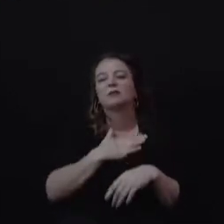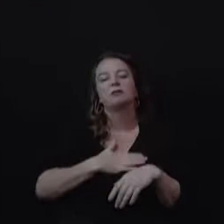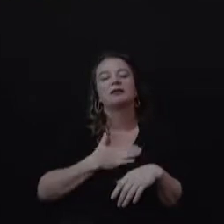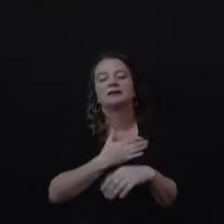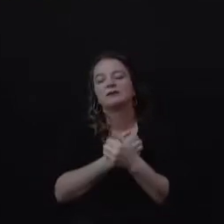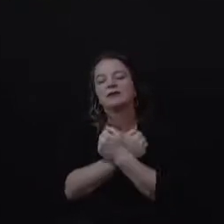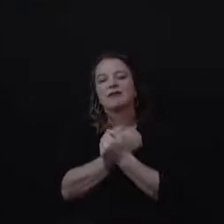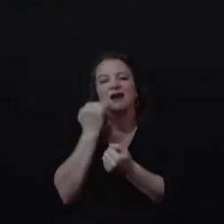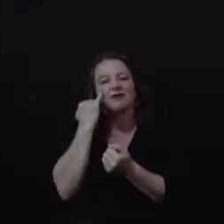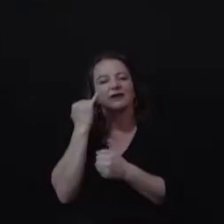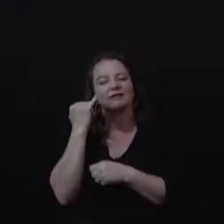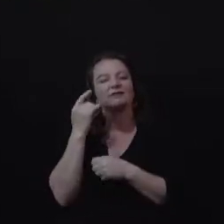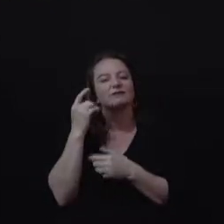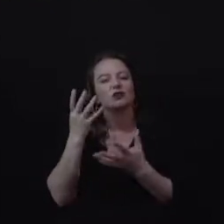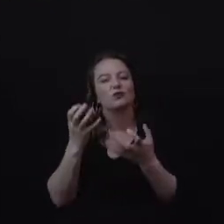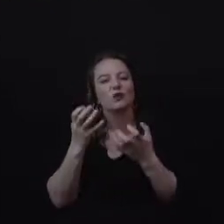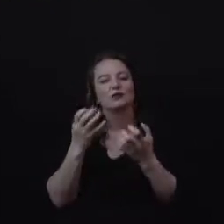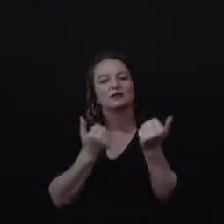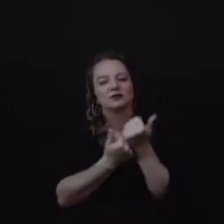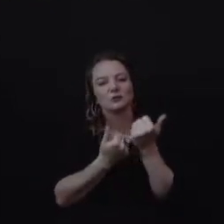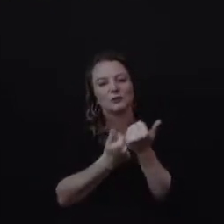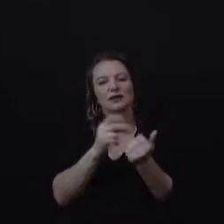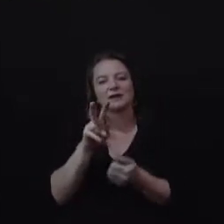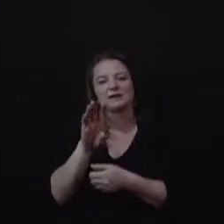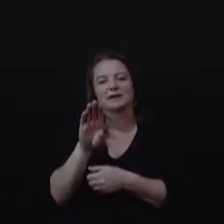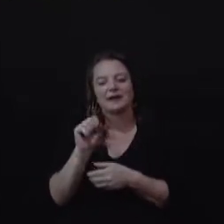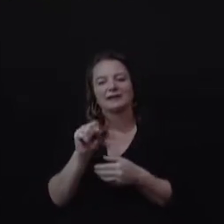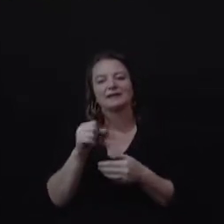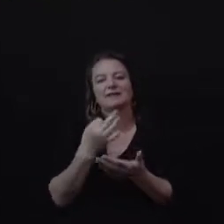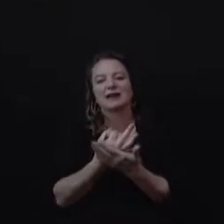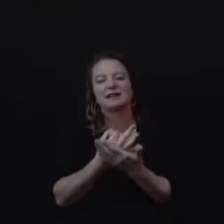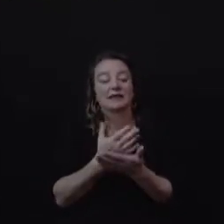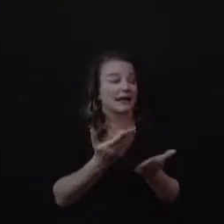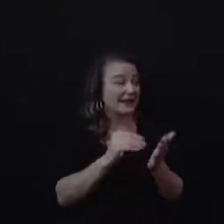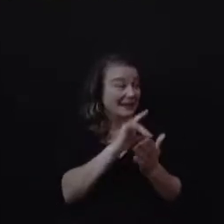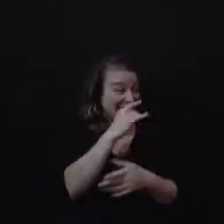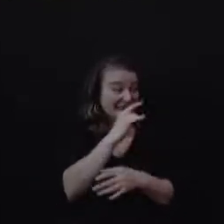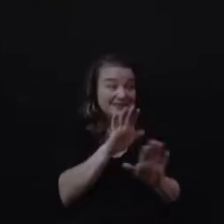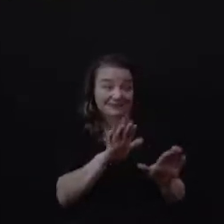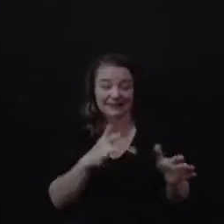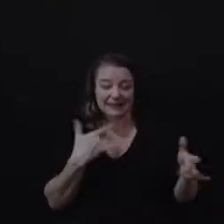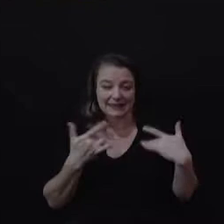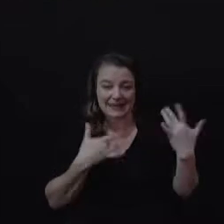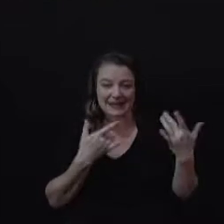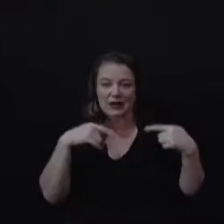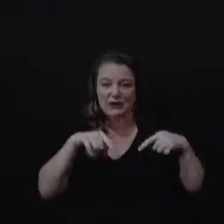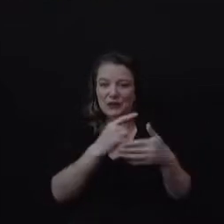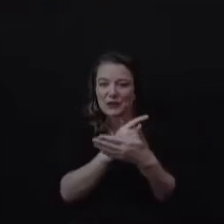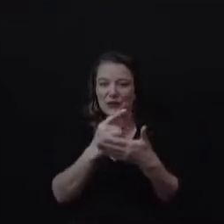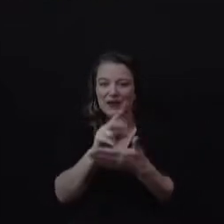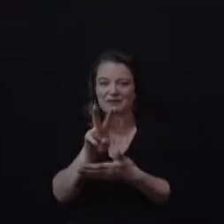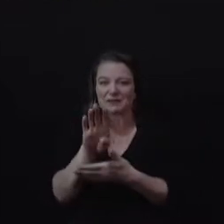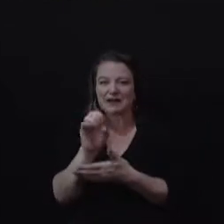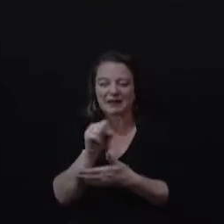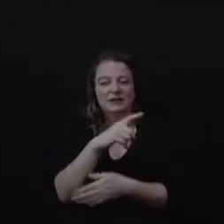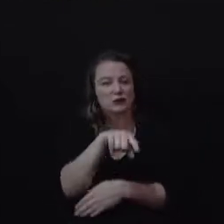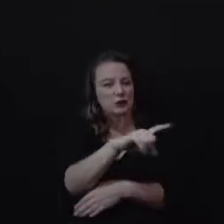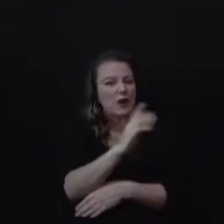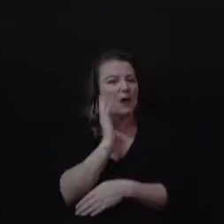consider supporting VBS financially. Additionally, kids, this is so exciting. During the week of VBS, you guys are going to